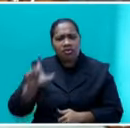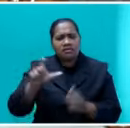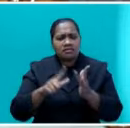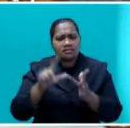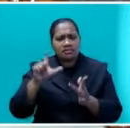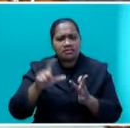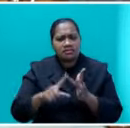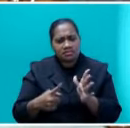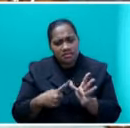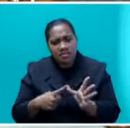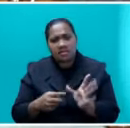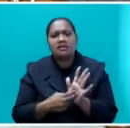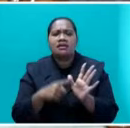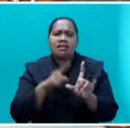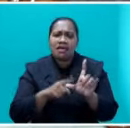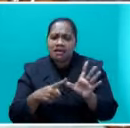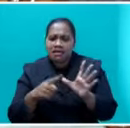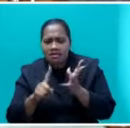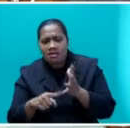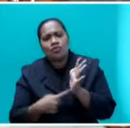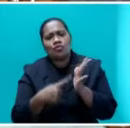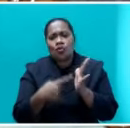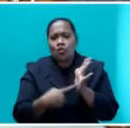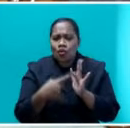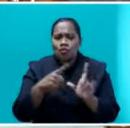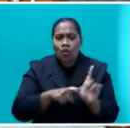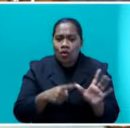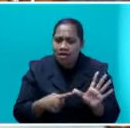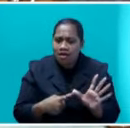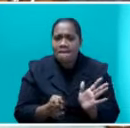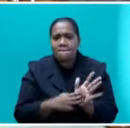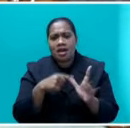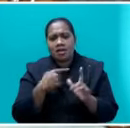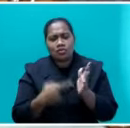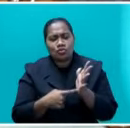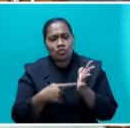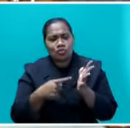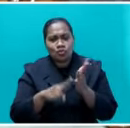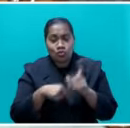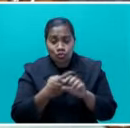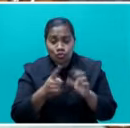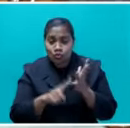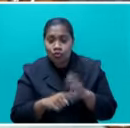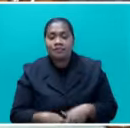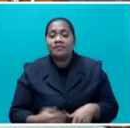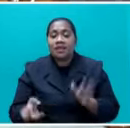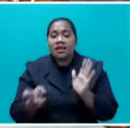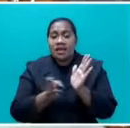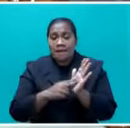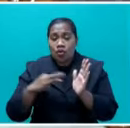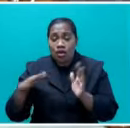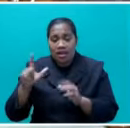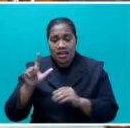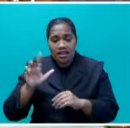satellite. Nayau, 12 satellite. Totoya, 11 satellite. Matuku, 6 satellite. Namukuilau, 4 satellite. Ono,